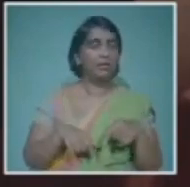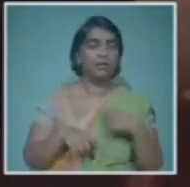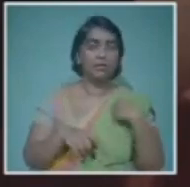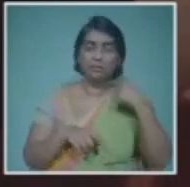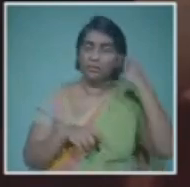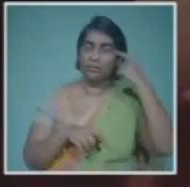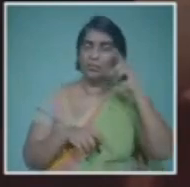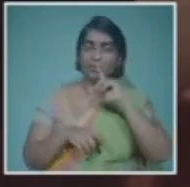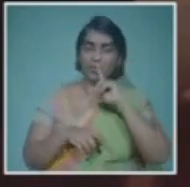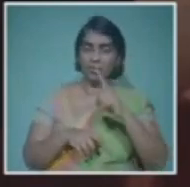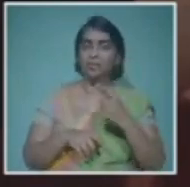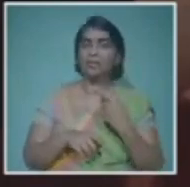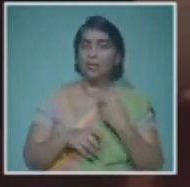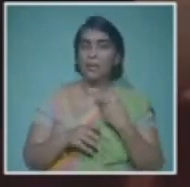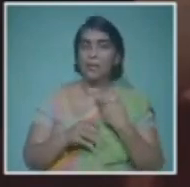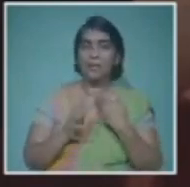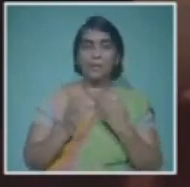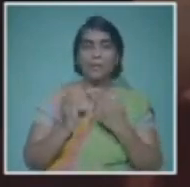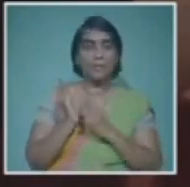in